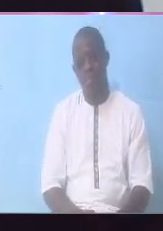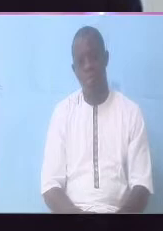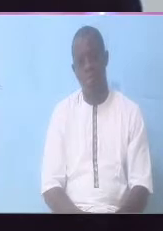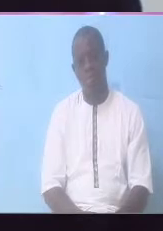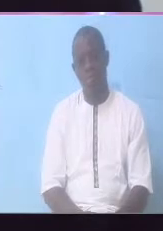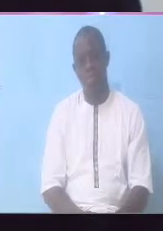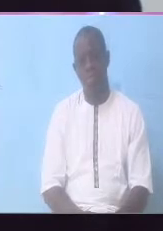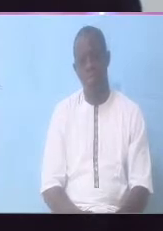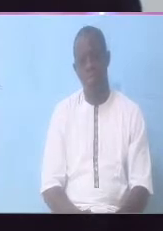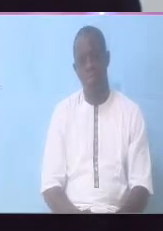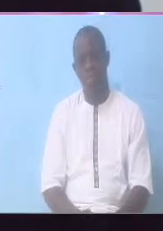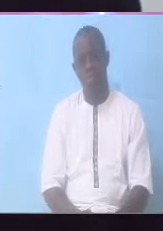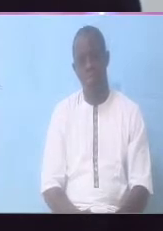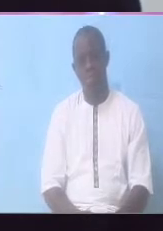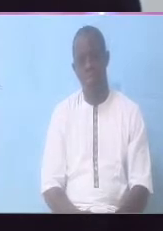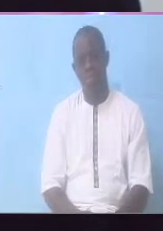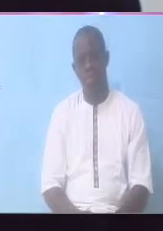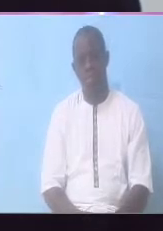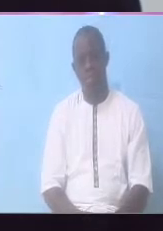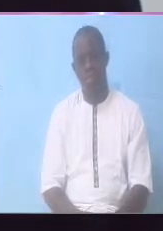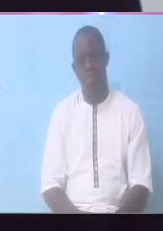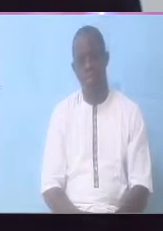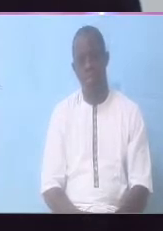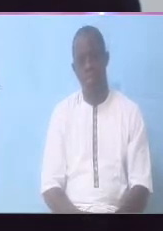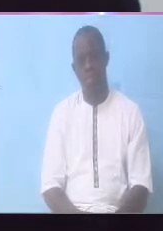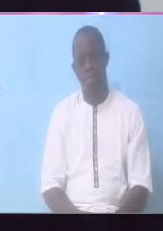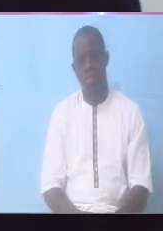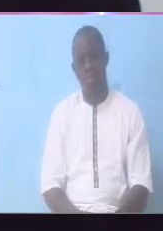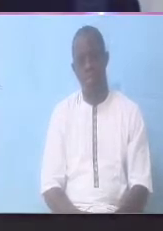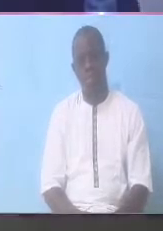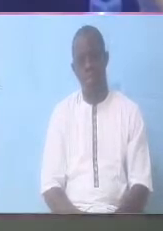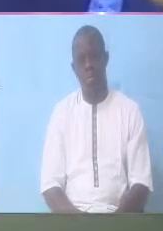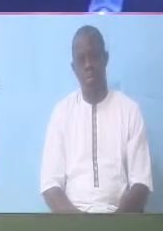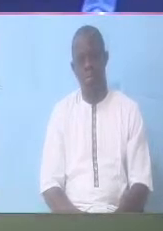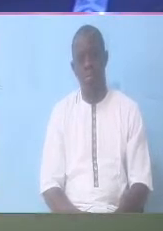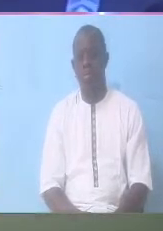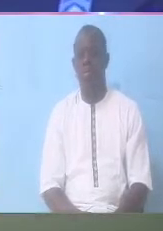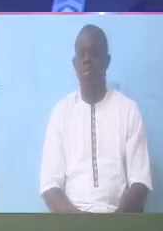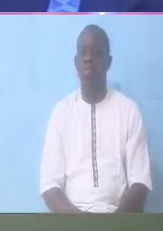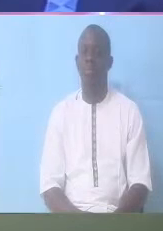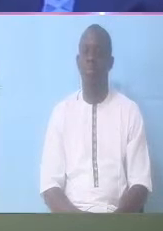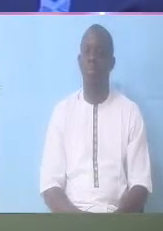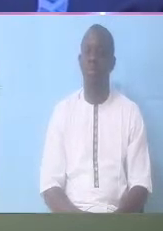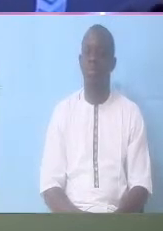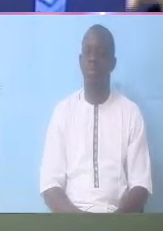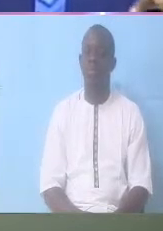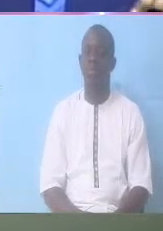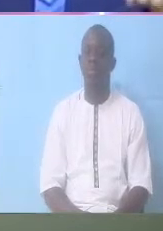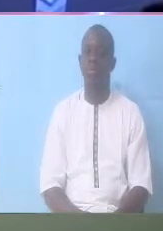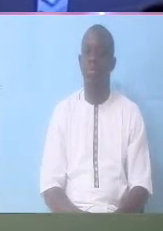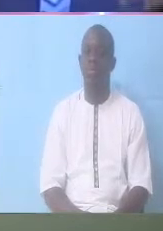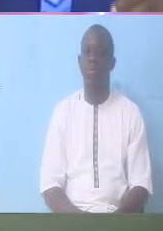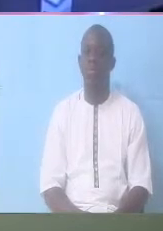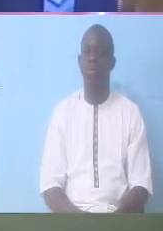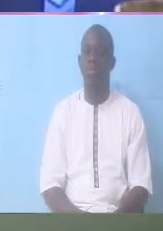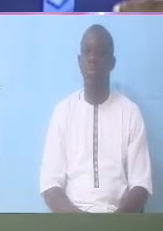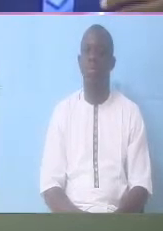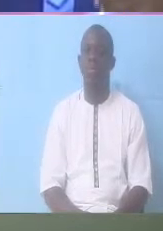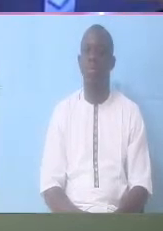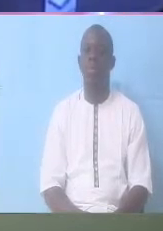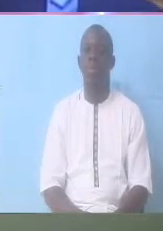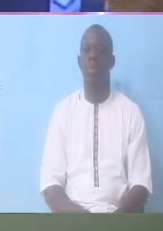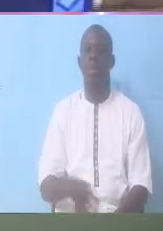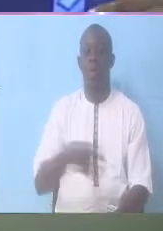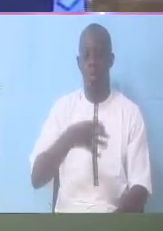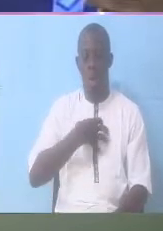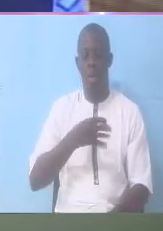jenjengola bitung bari utumo Lantombon Tamba nene mantara jenu atije. Let me tell you 2 testimonies